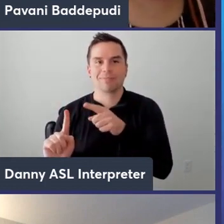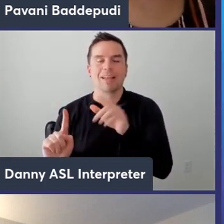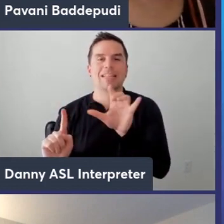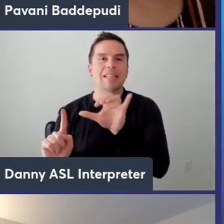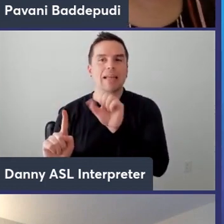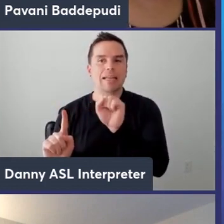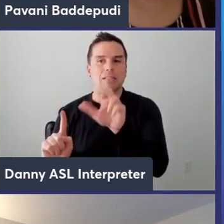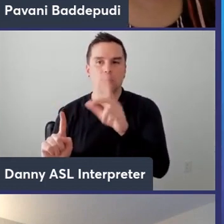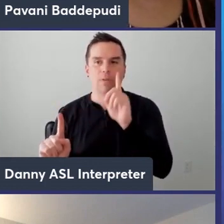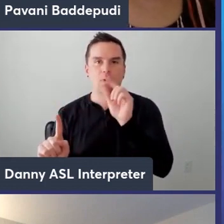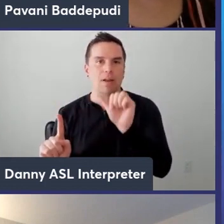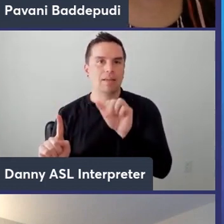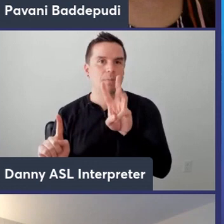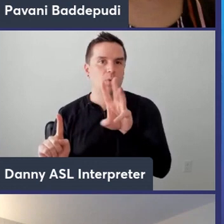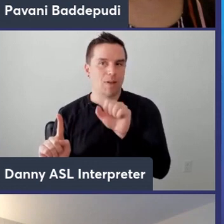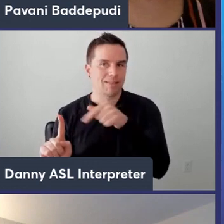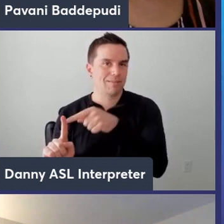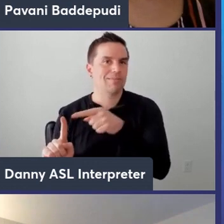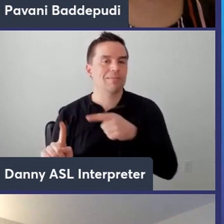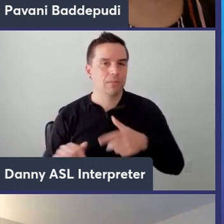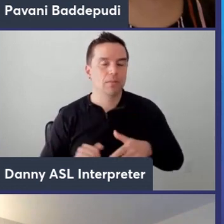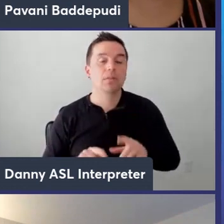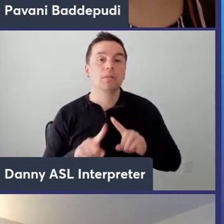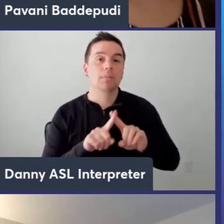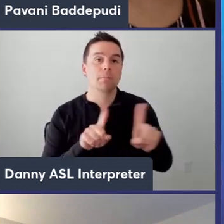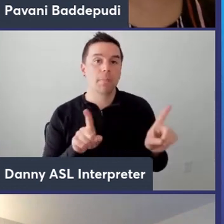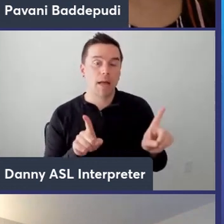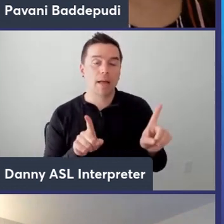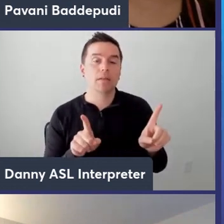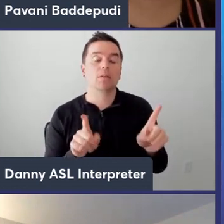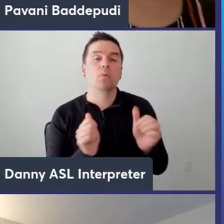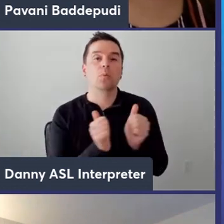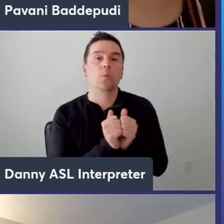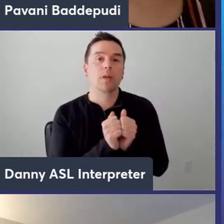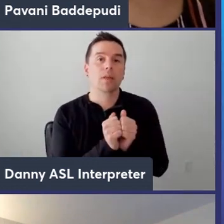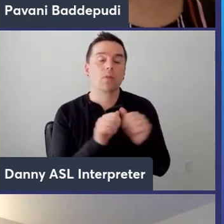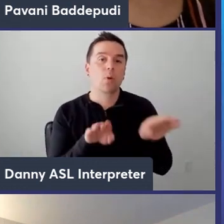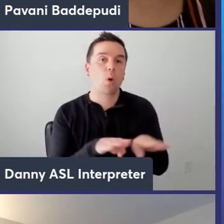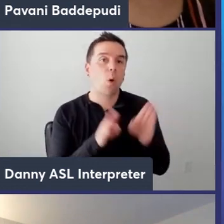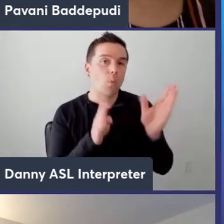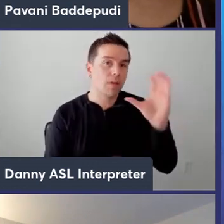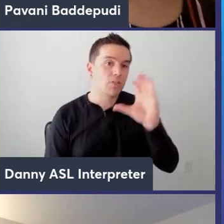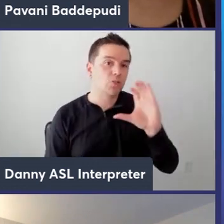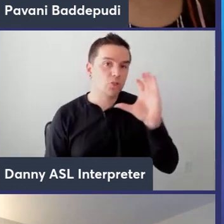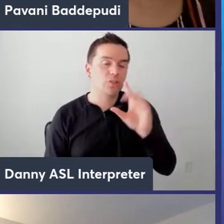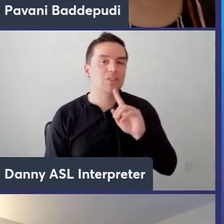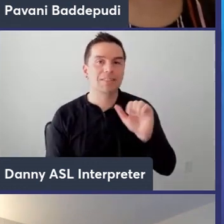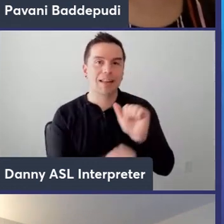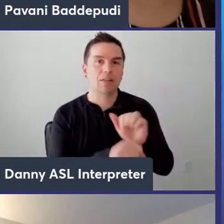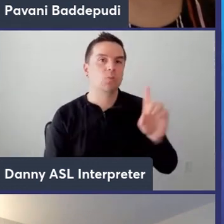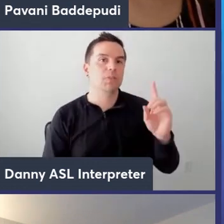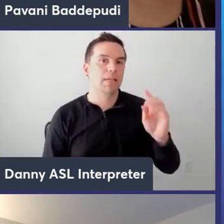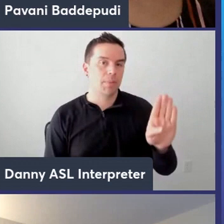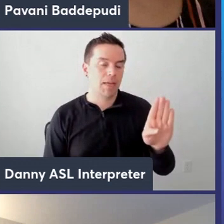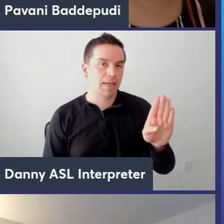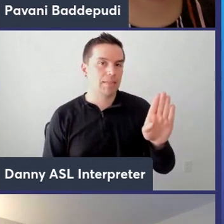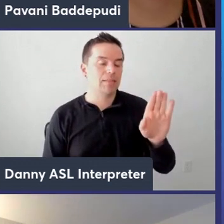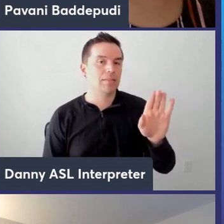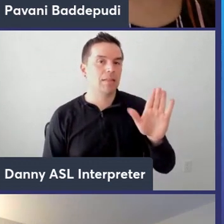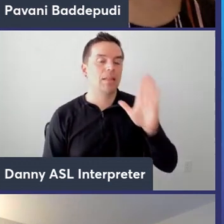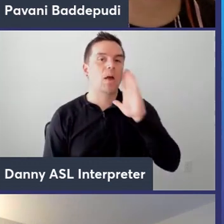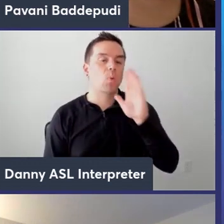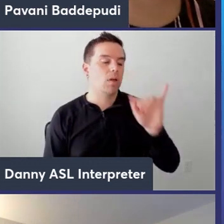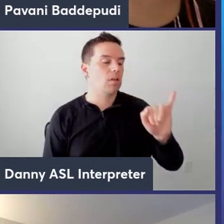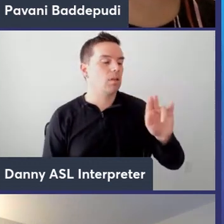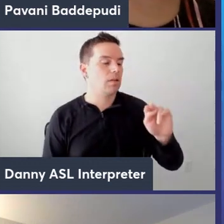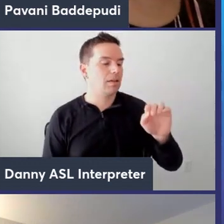for AWS. But with OpenSearch, it's an actual database that indexes